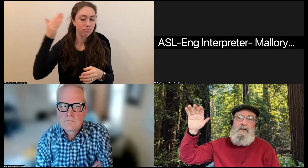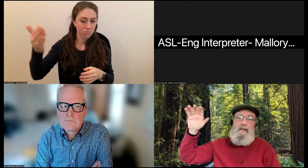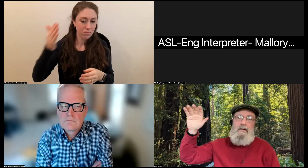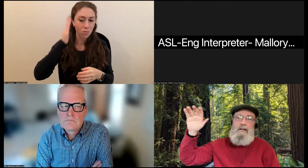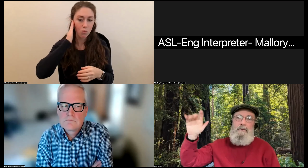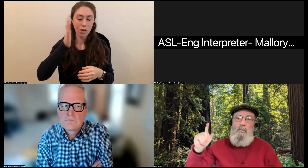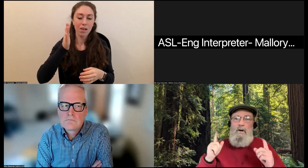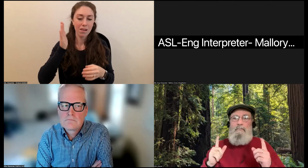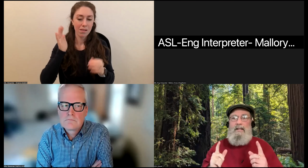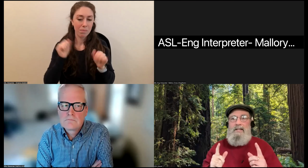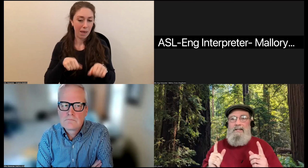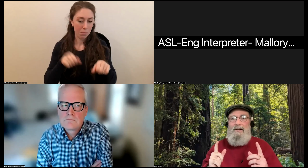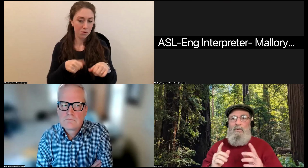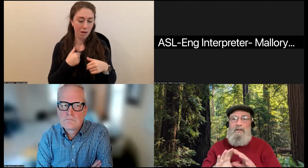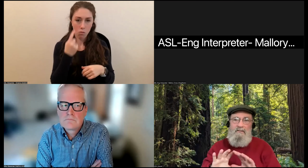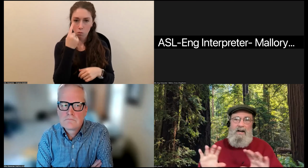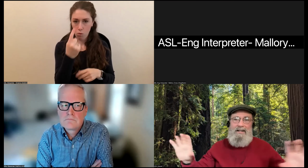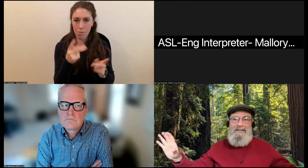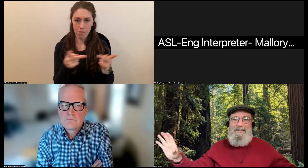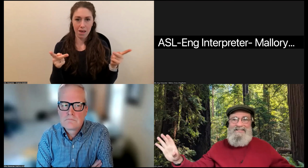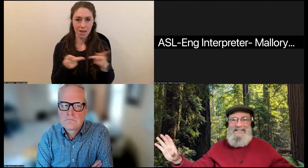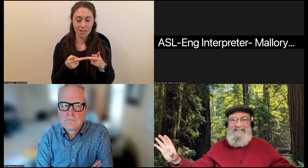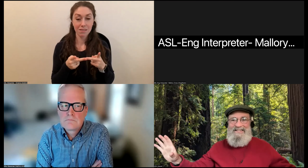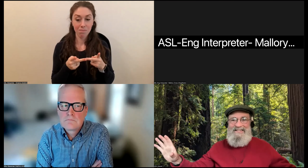have one place where you've got